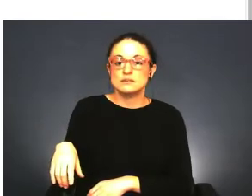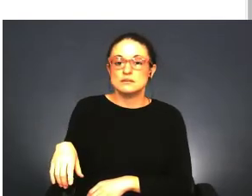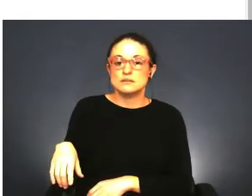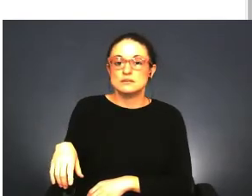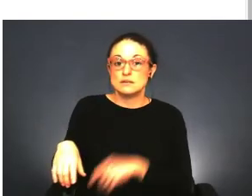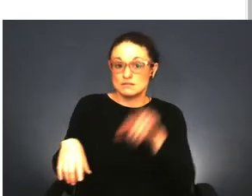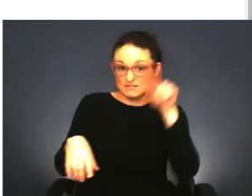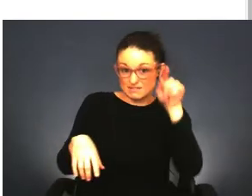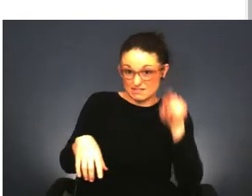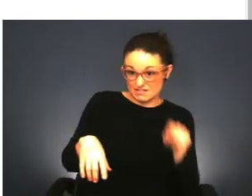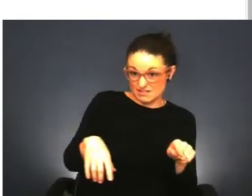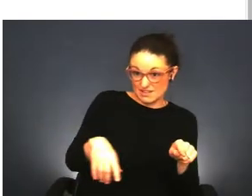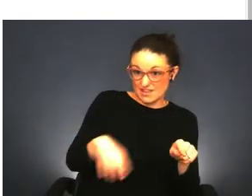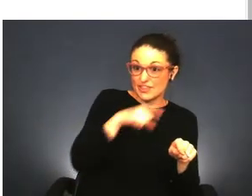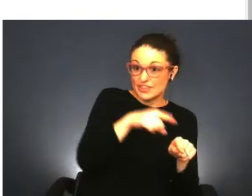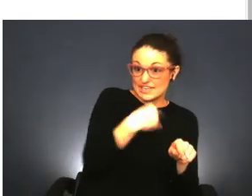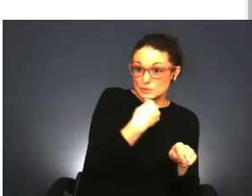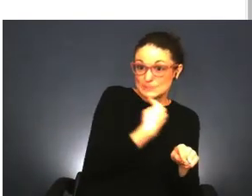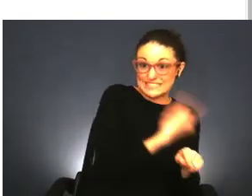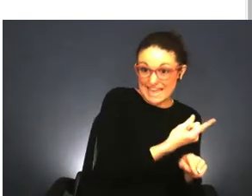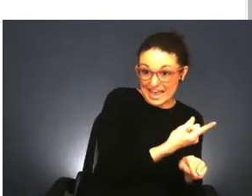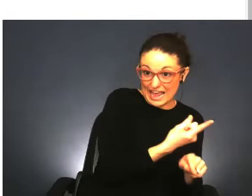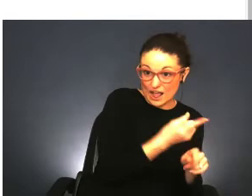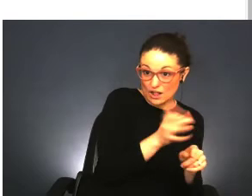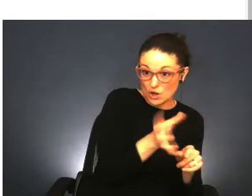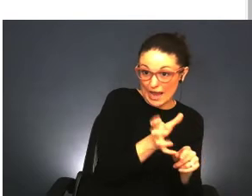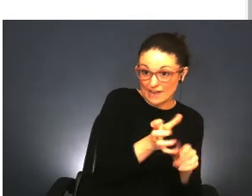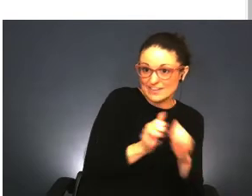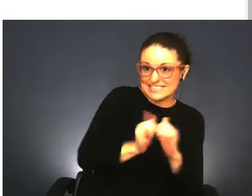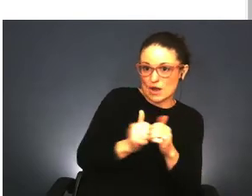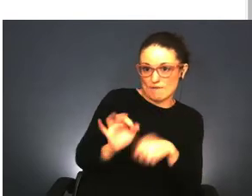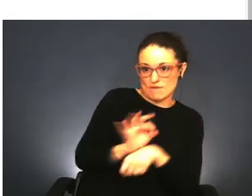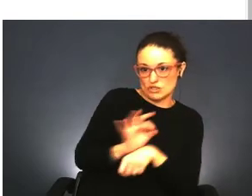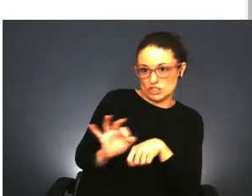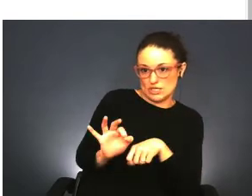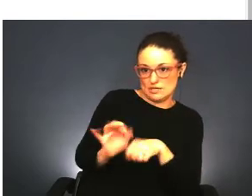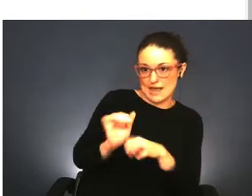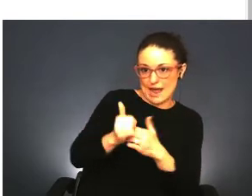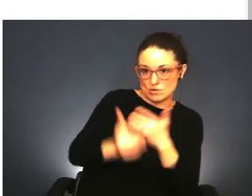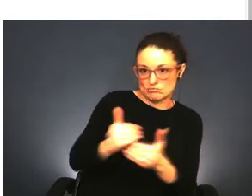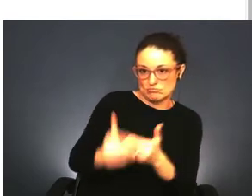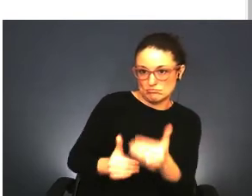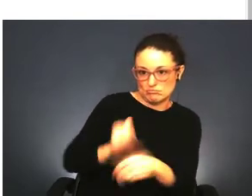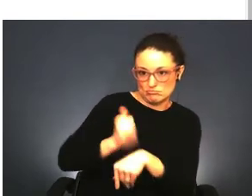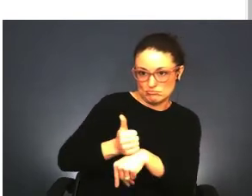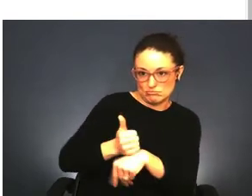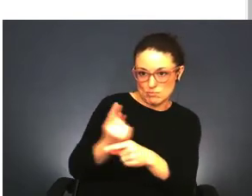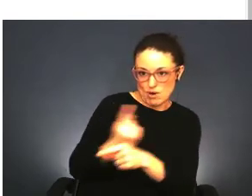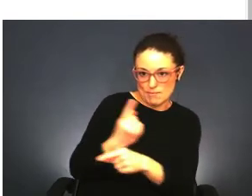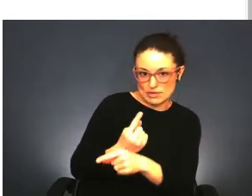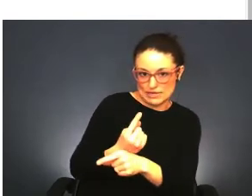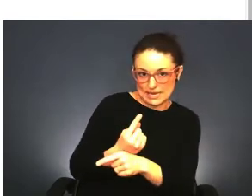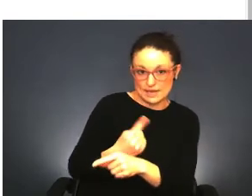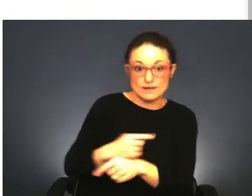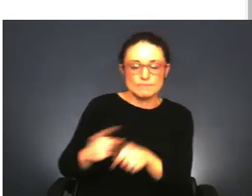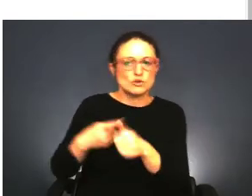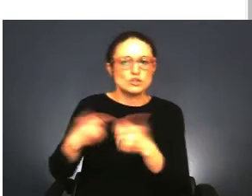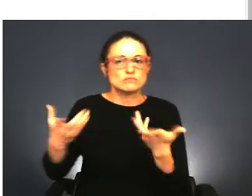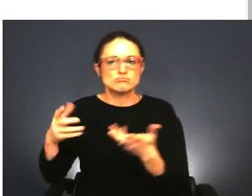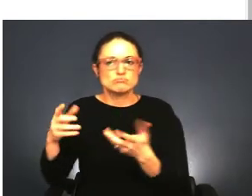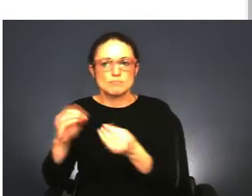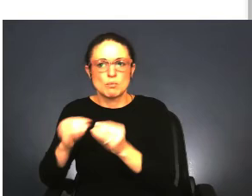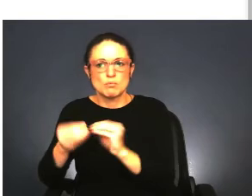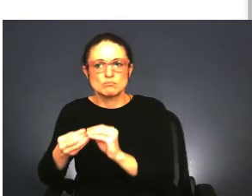of Canvas how to function, how to work properly. So let's go through them. The first is the value of the assignment, the number